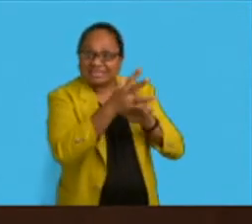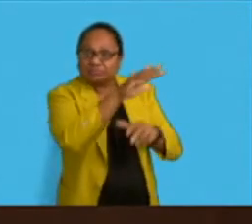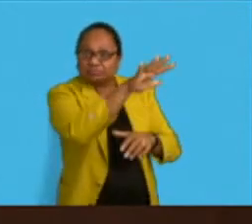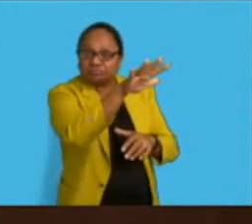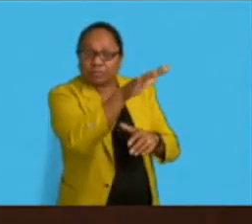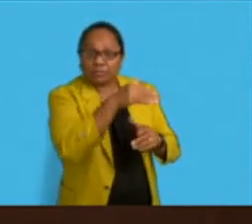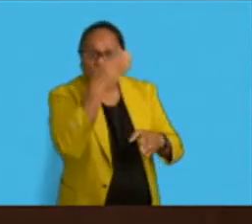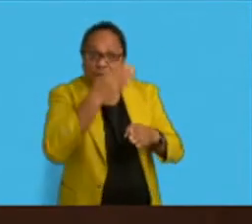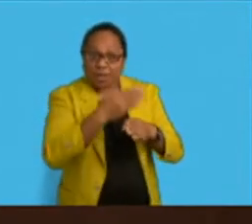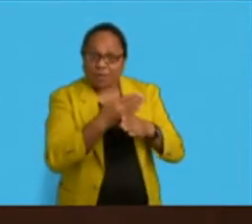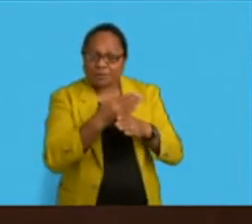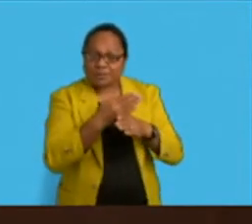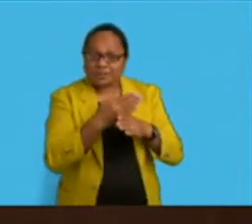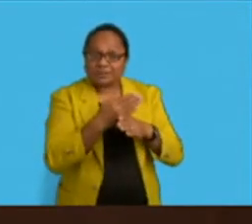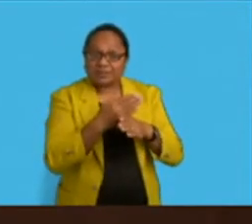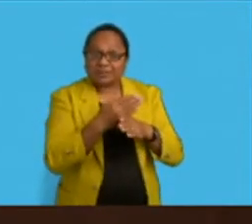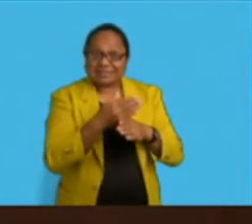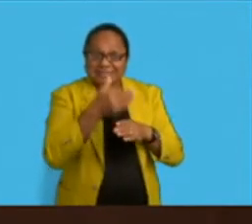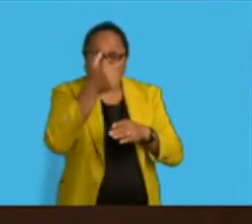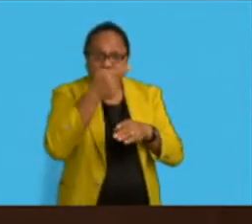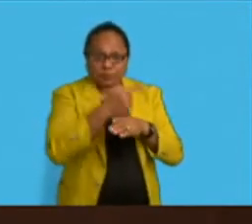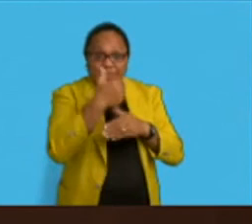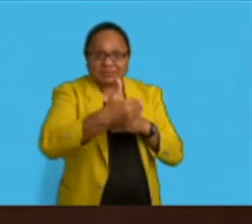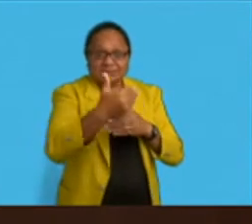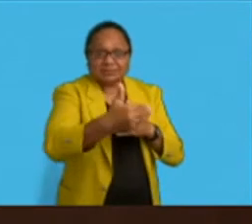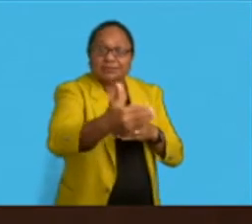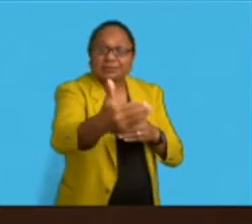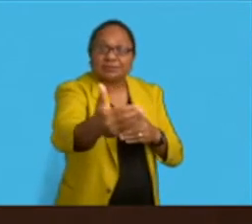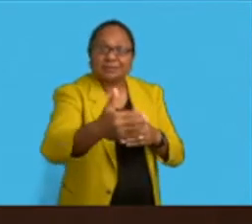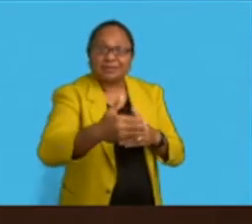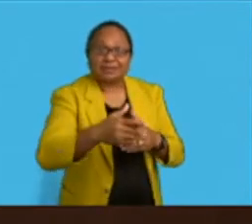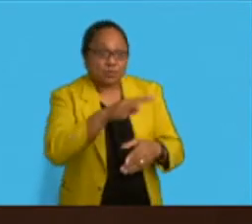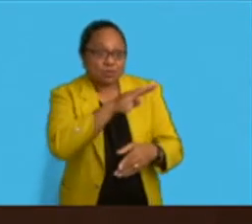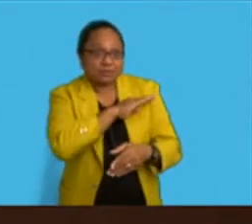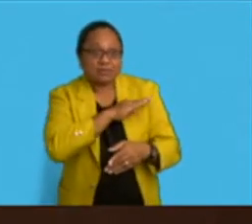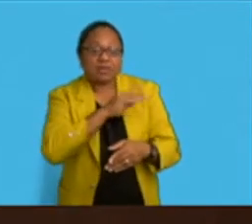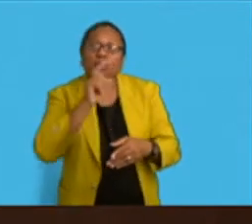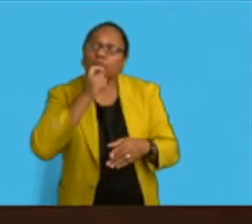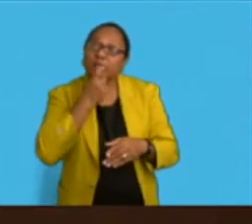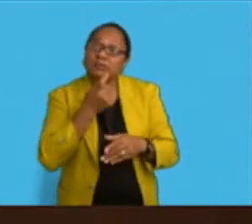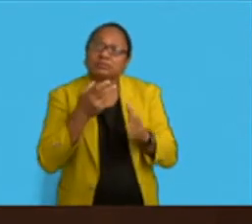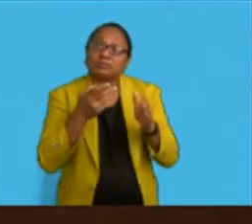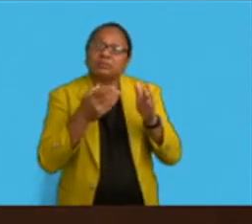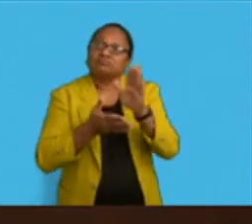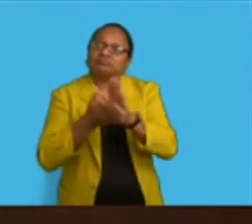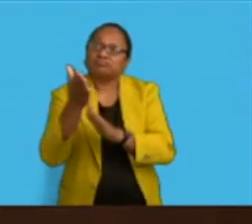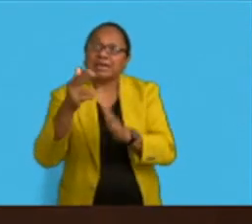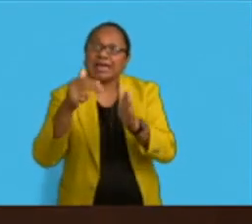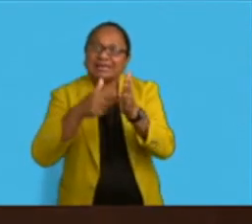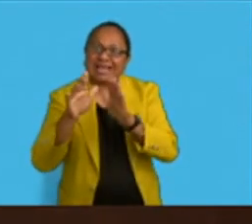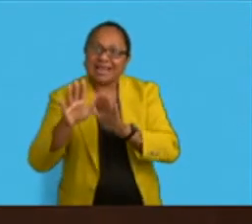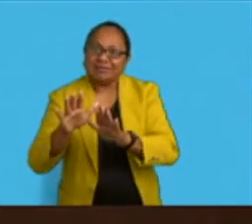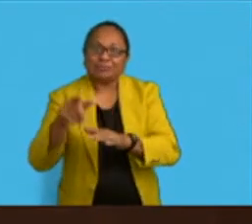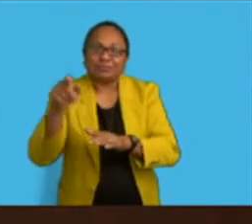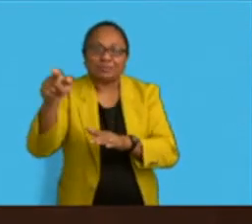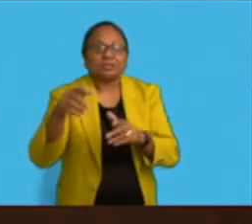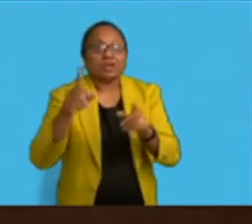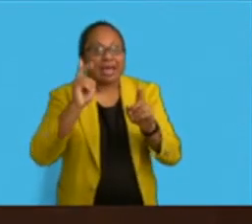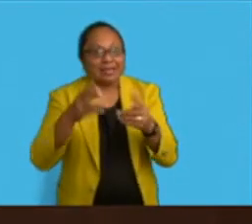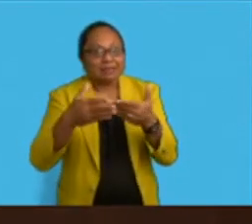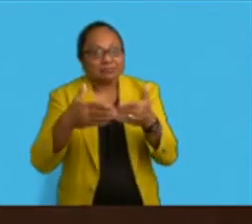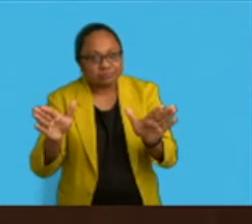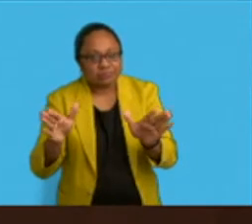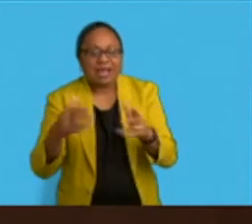in the next 6 weeks, Madam Speaker, the Honourable Prime Minister will be in Namara in Tailevu to be able to open another